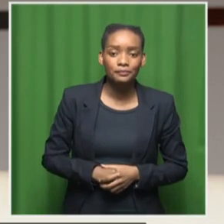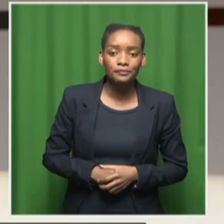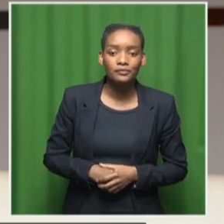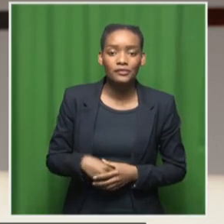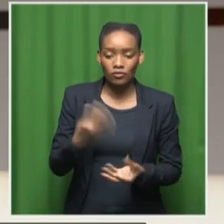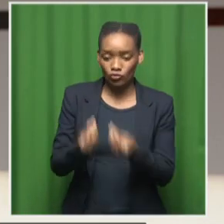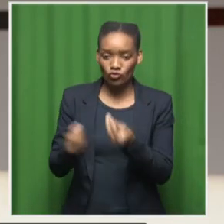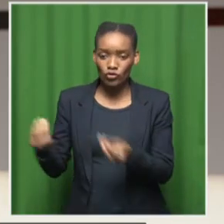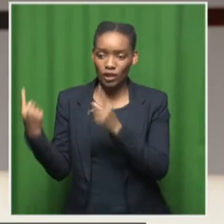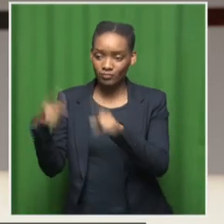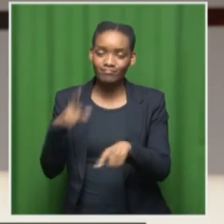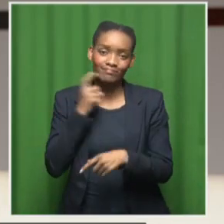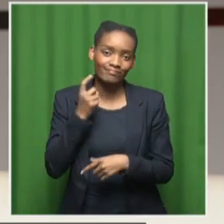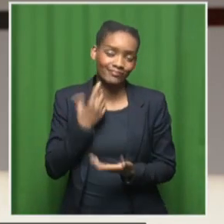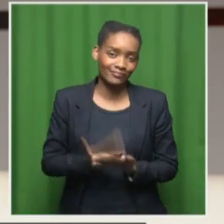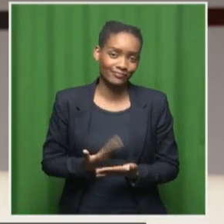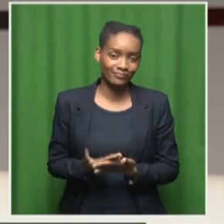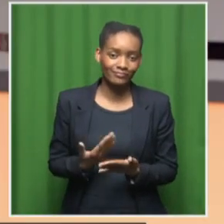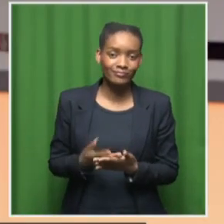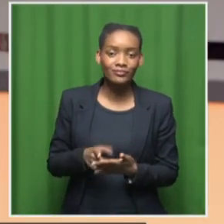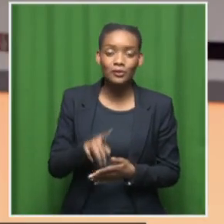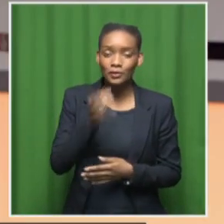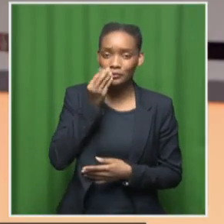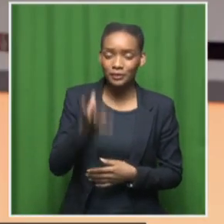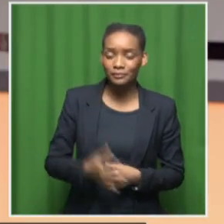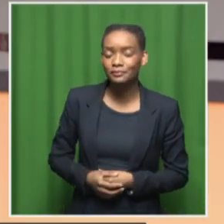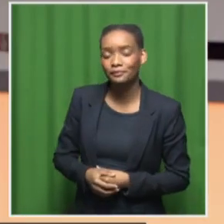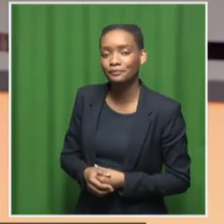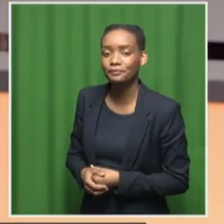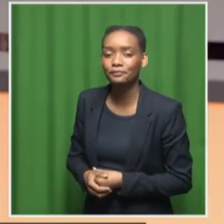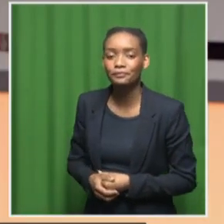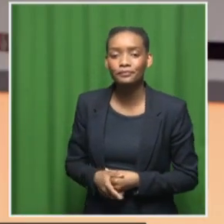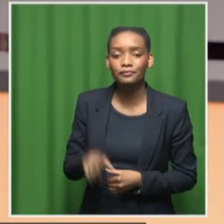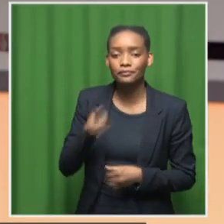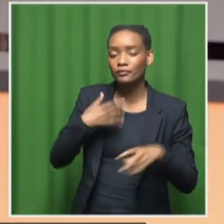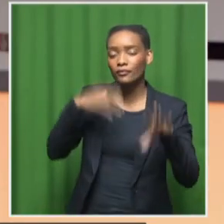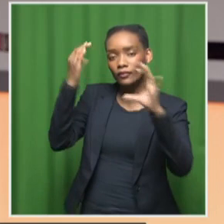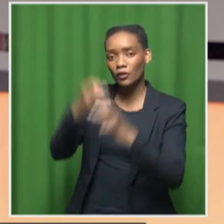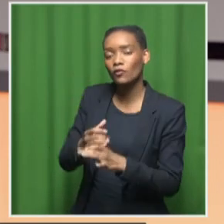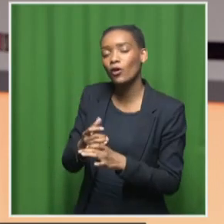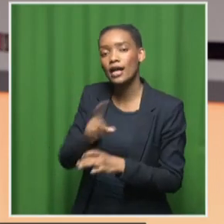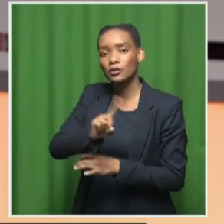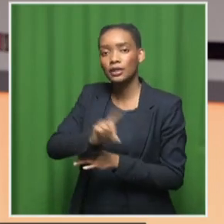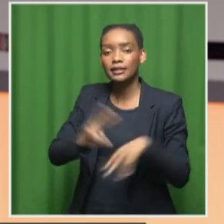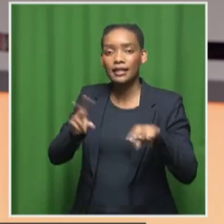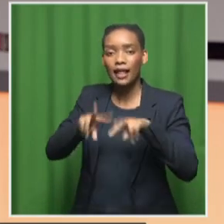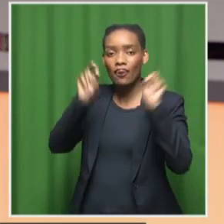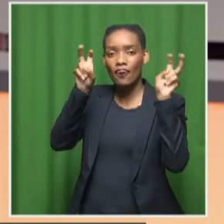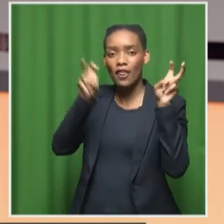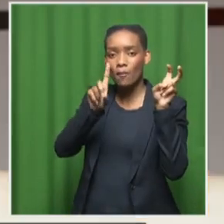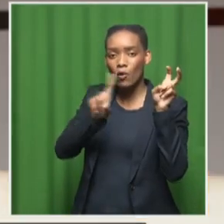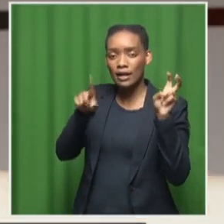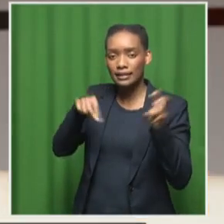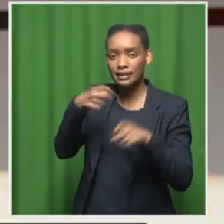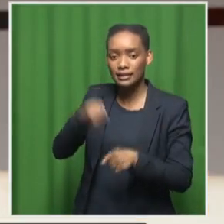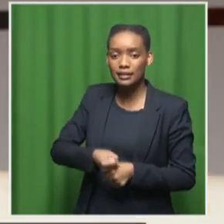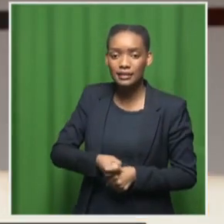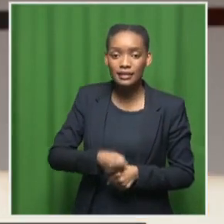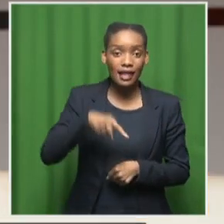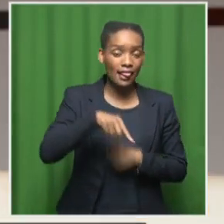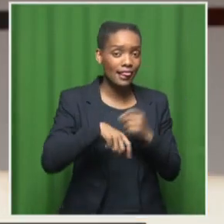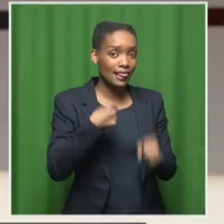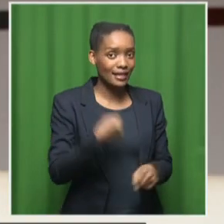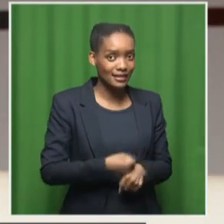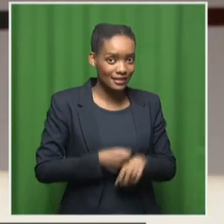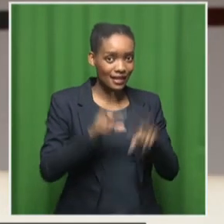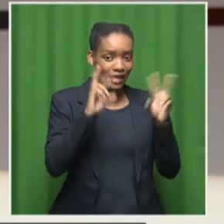children to access the theatre, which was amazing. Yeah. And what is the focus or theme of this year's festival? So the theme for this